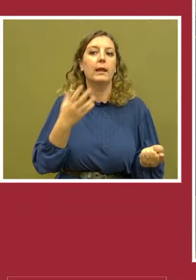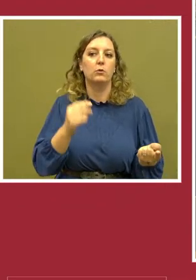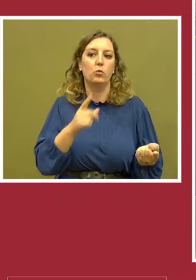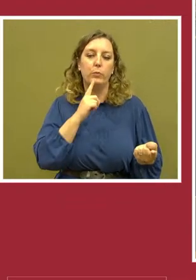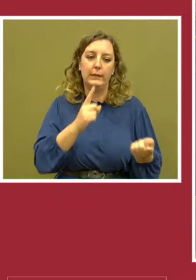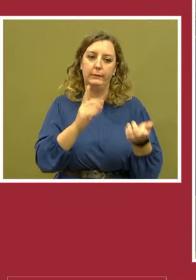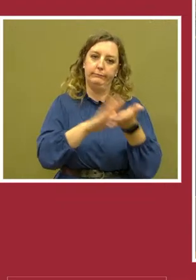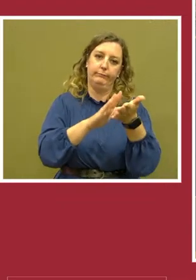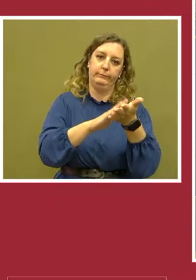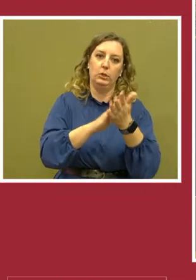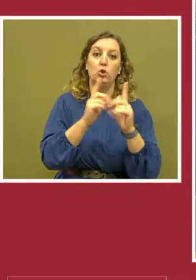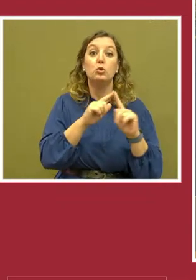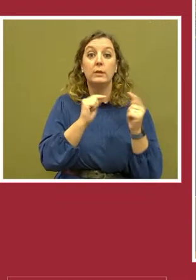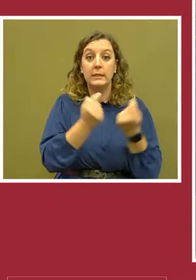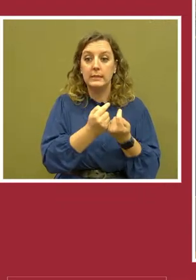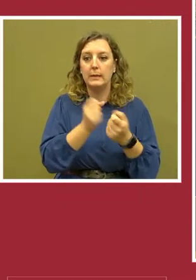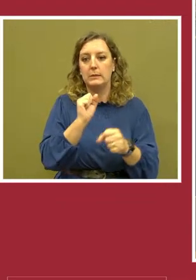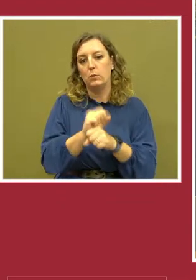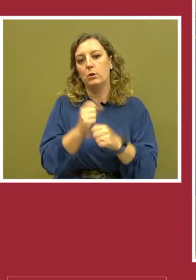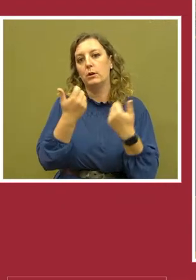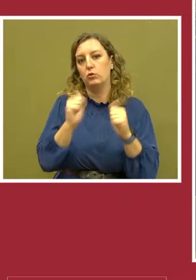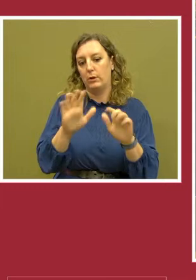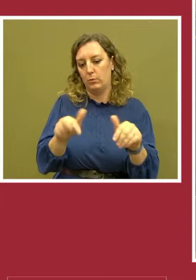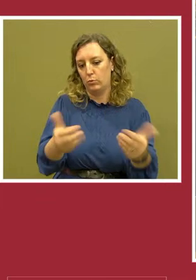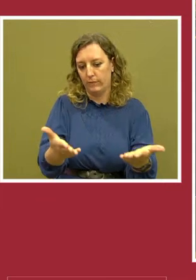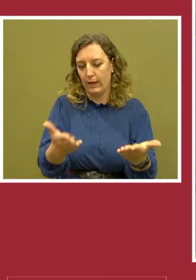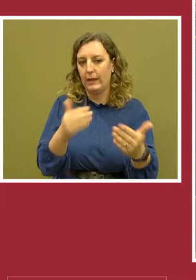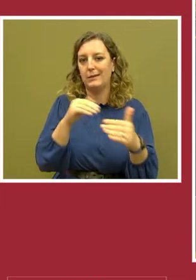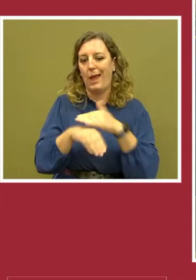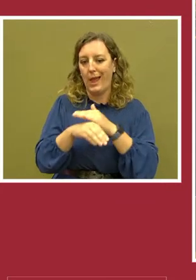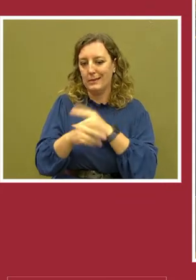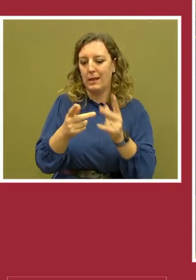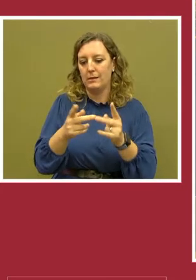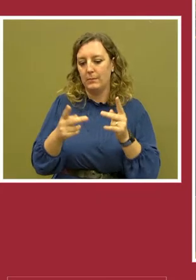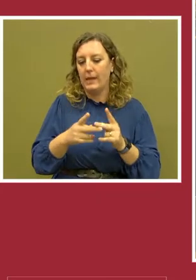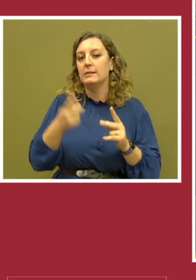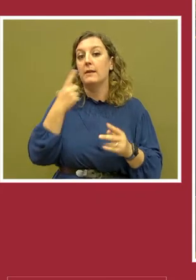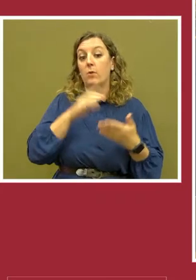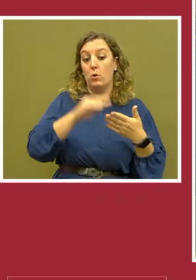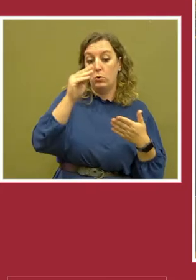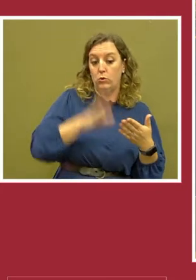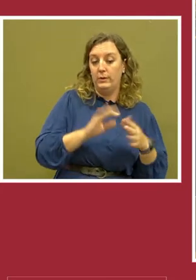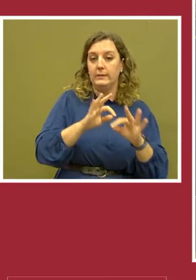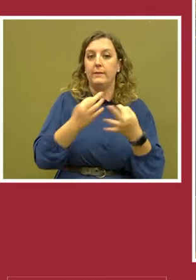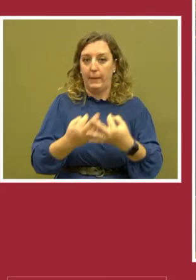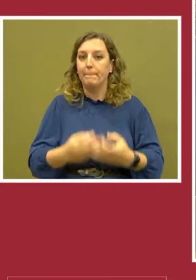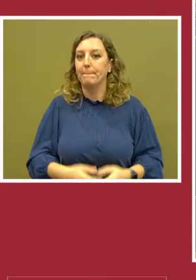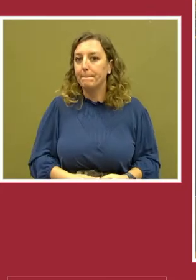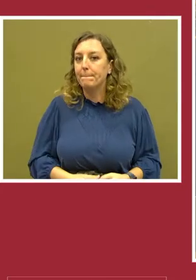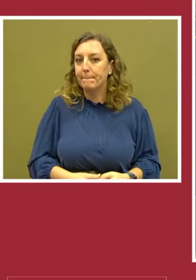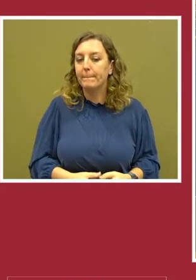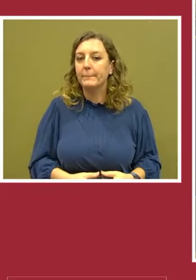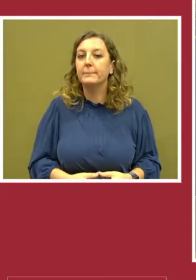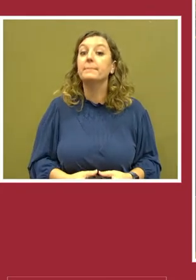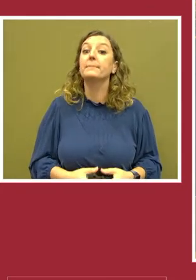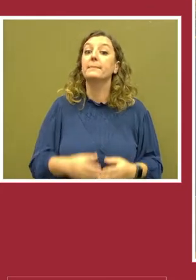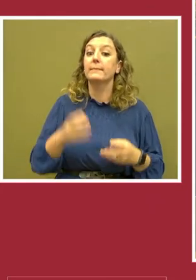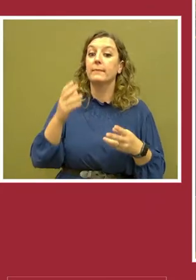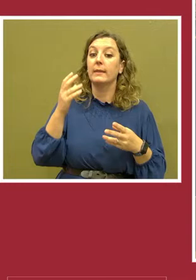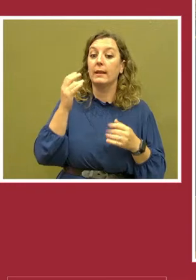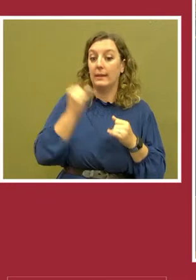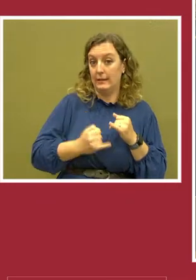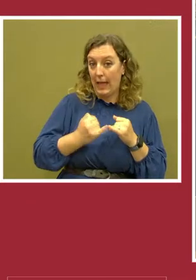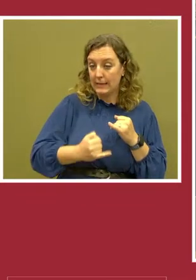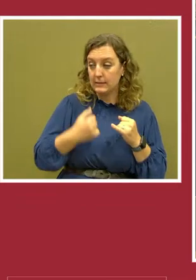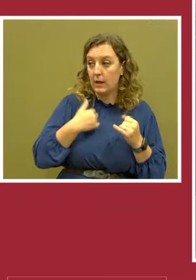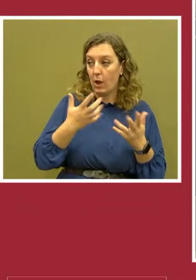a testament to our team's work to try to provide those access points for our students and our families. The last thing I want